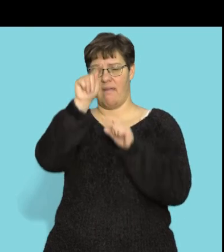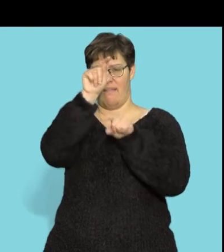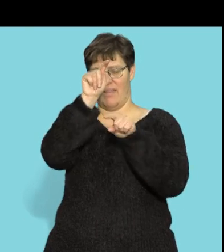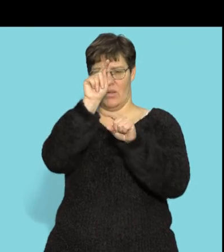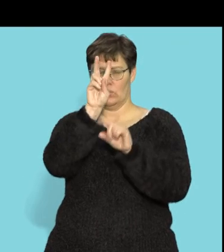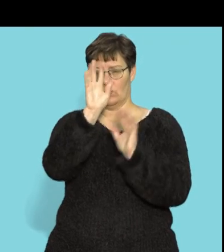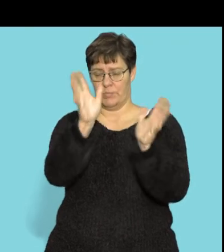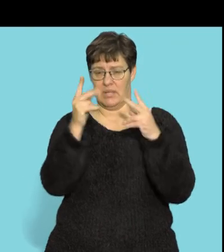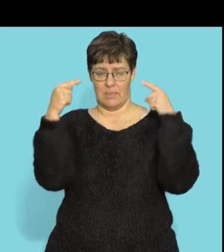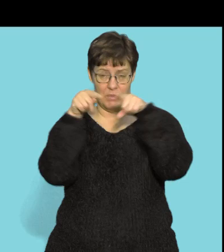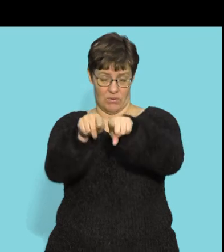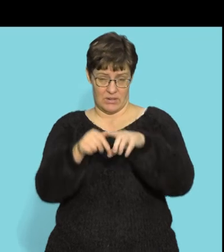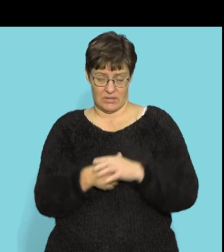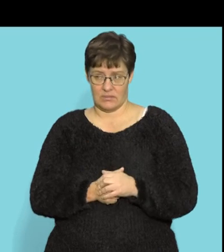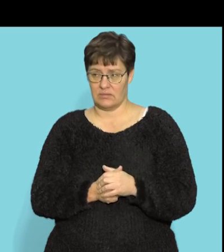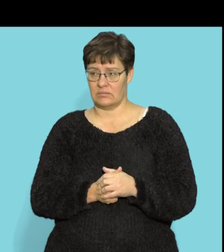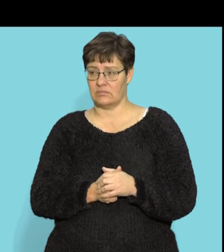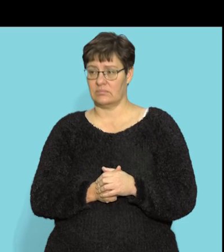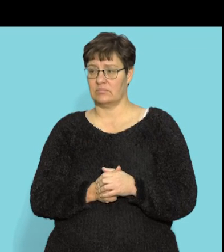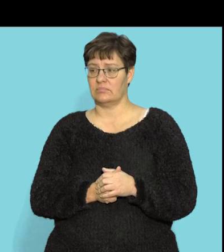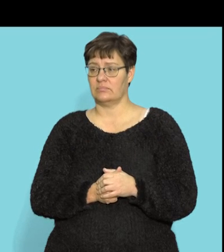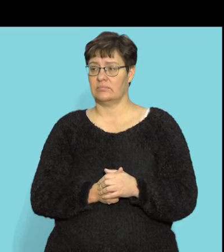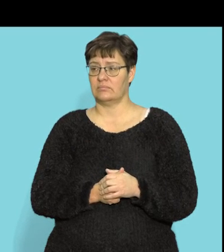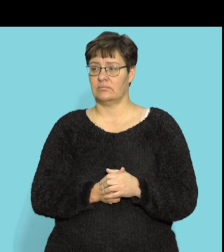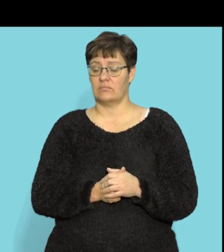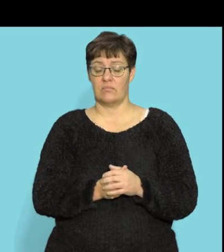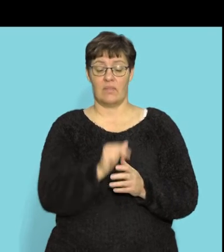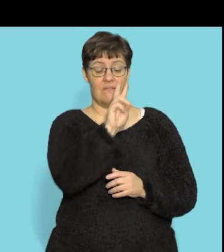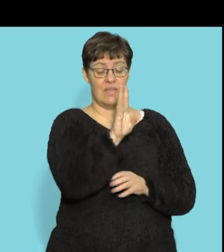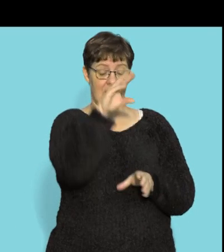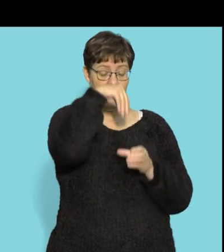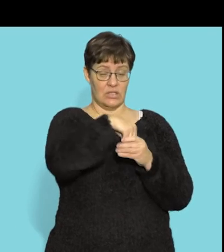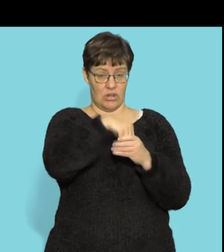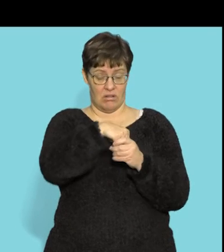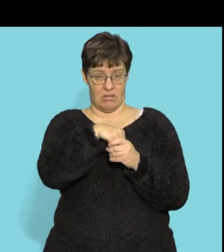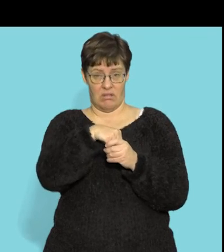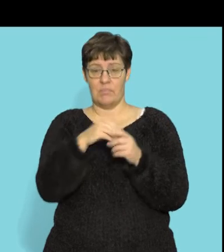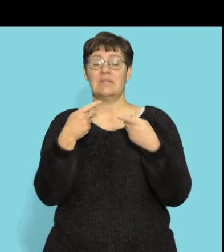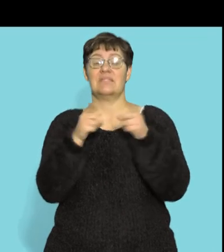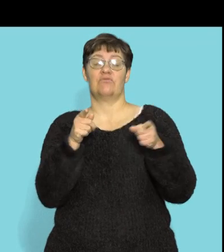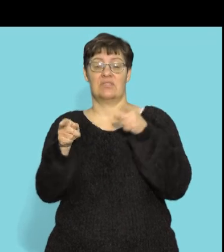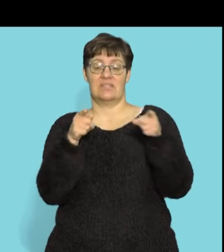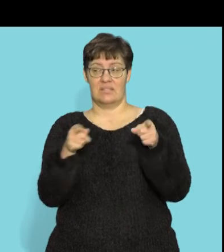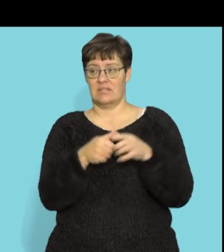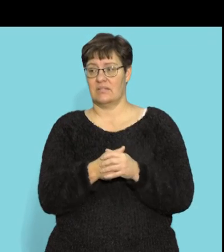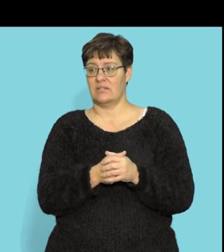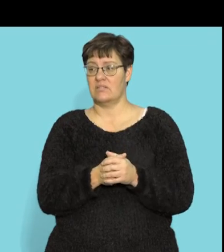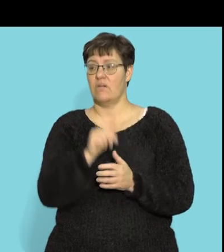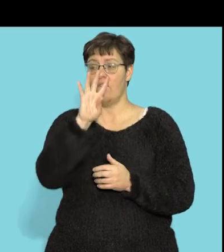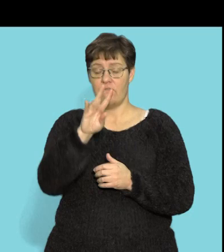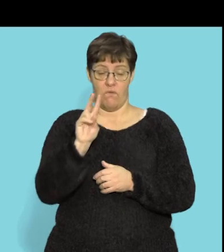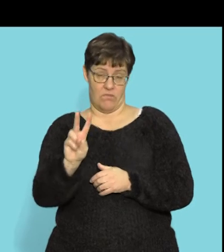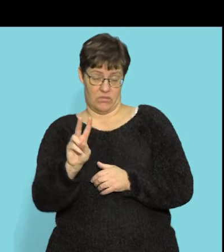these two in parallel, right? Now then V internal will be the difference, which is equals to 4